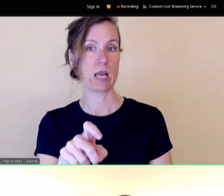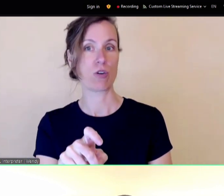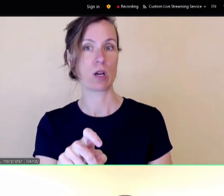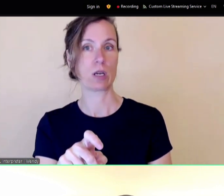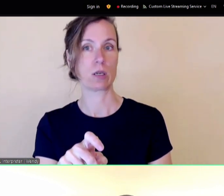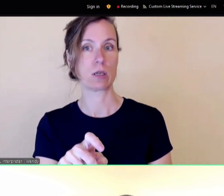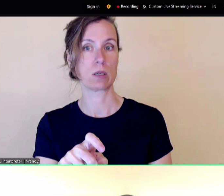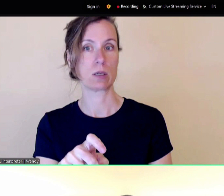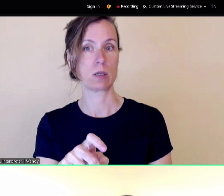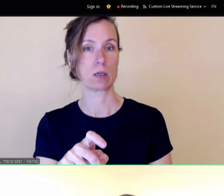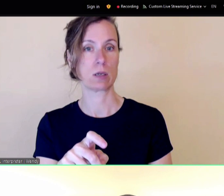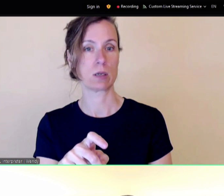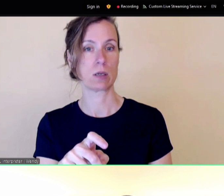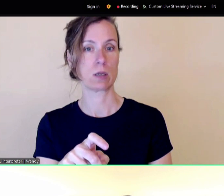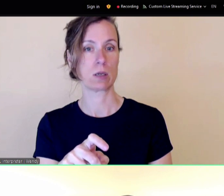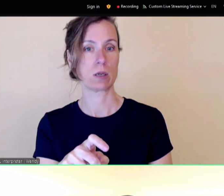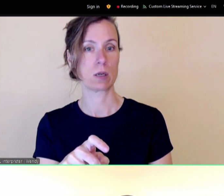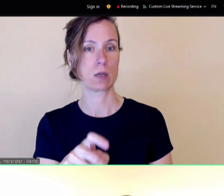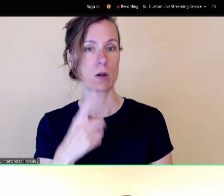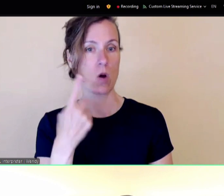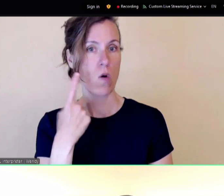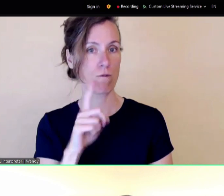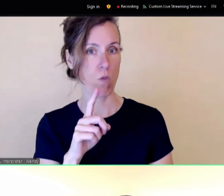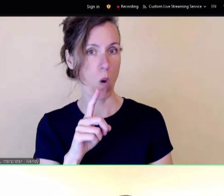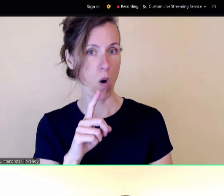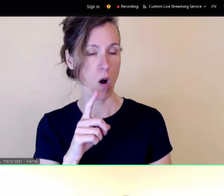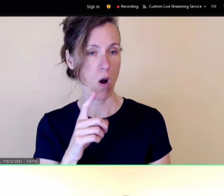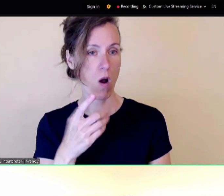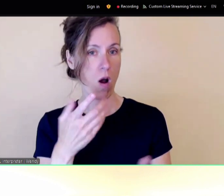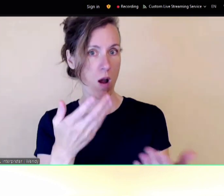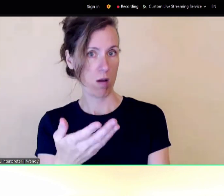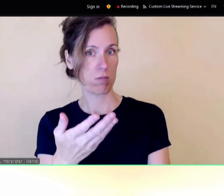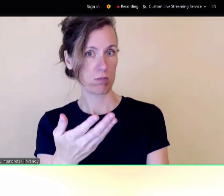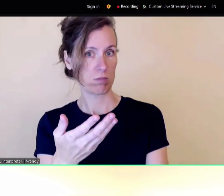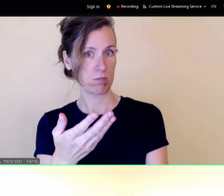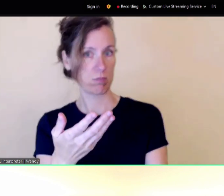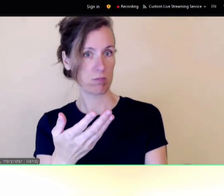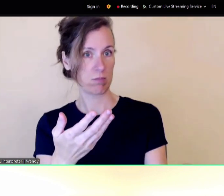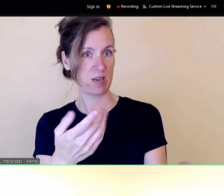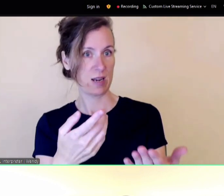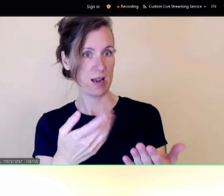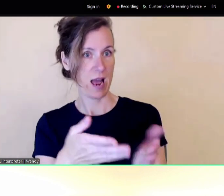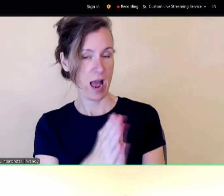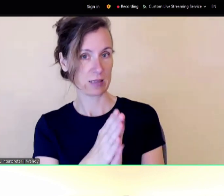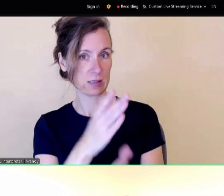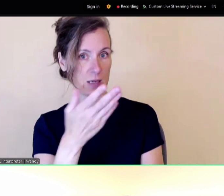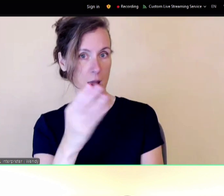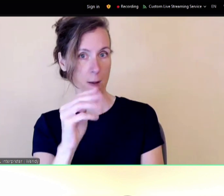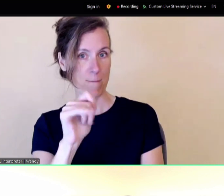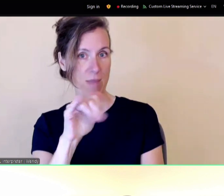to approach the mayor and council on a 3-foot fence that,